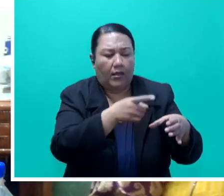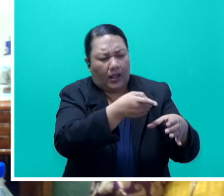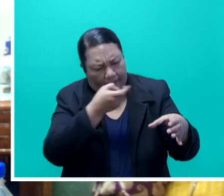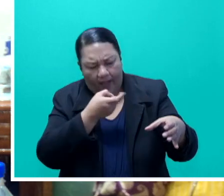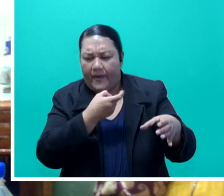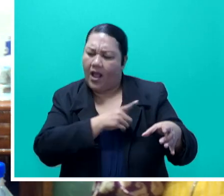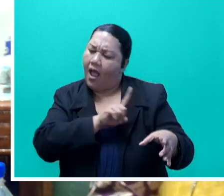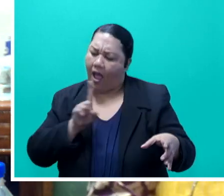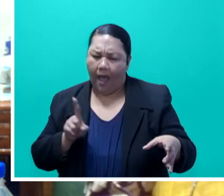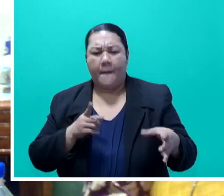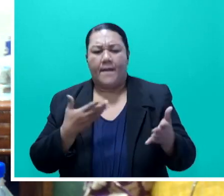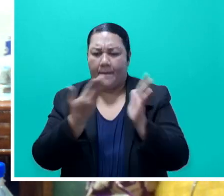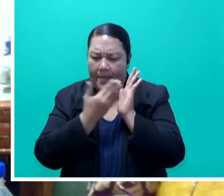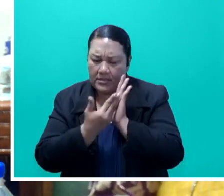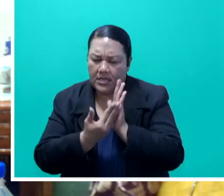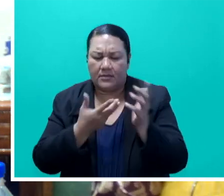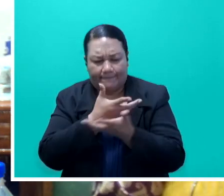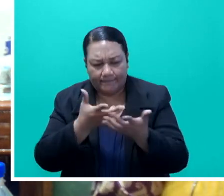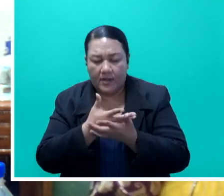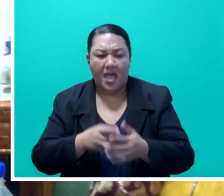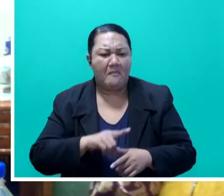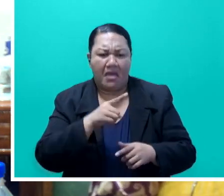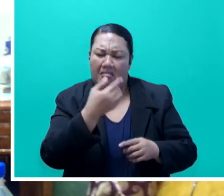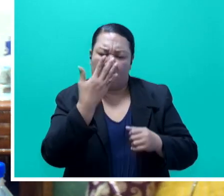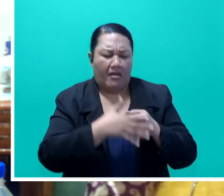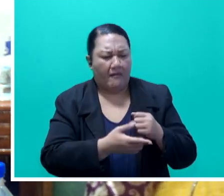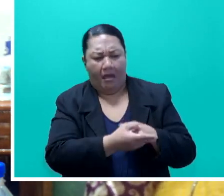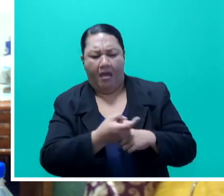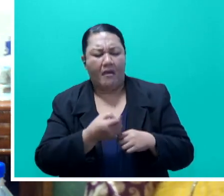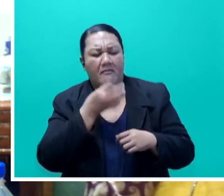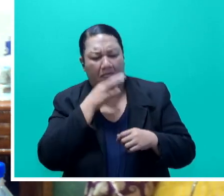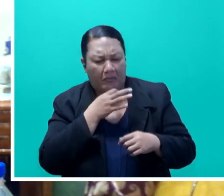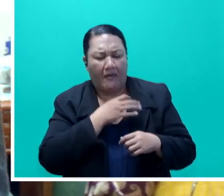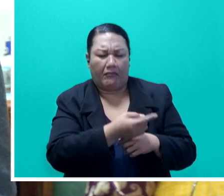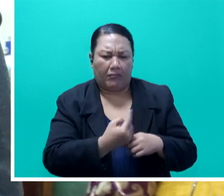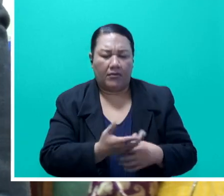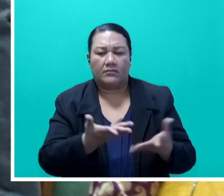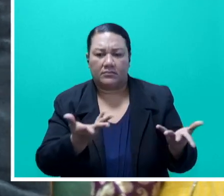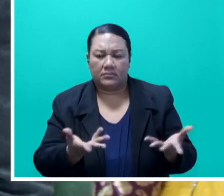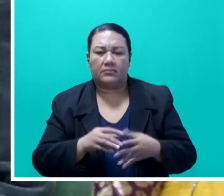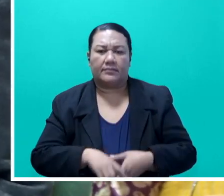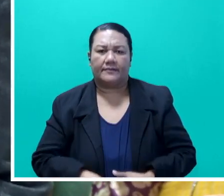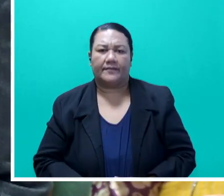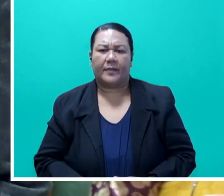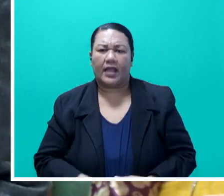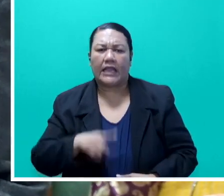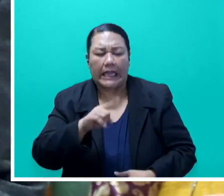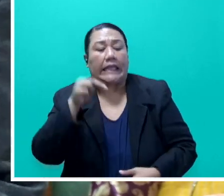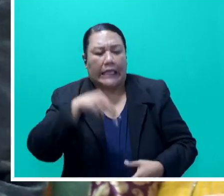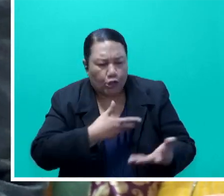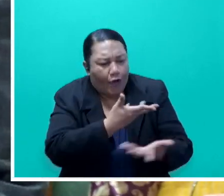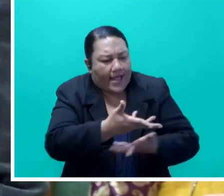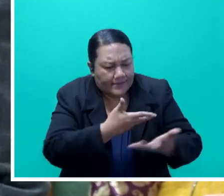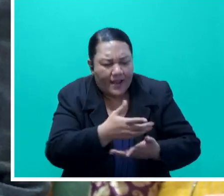team at Ministry of Economy, what are the significant changes we have to go through. And Honorable Minister for Local